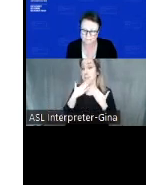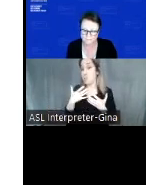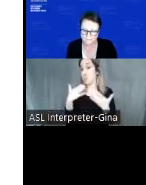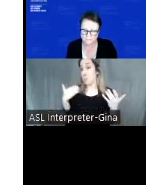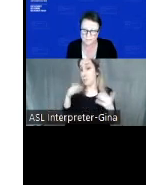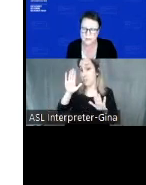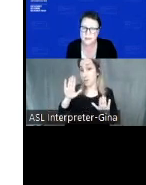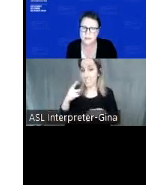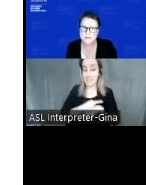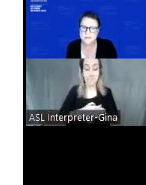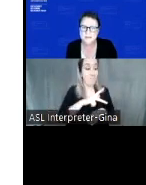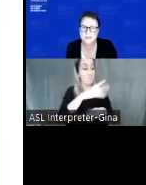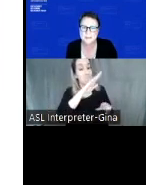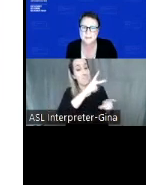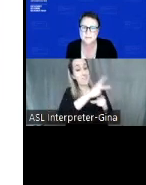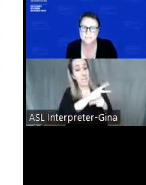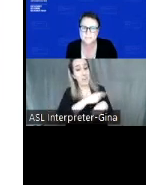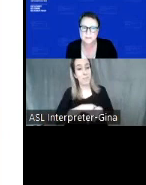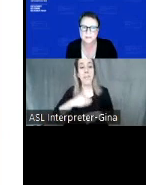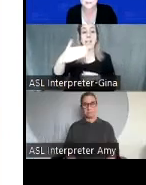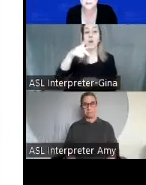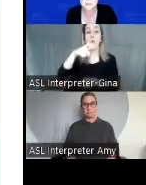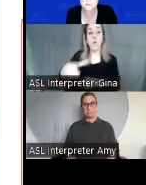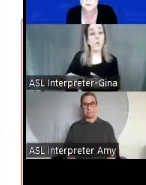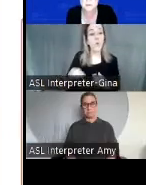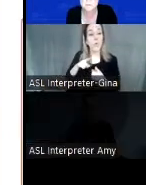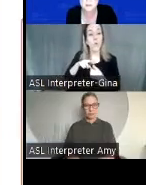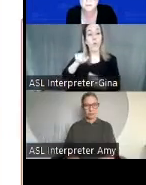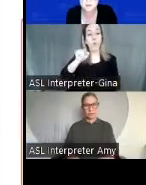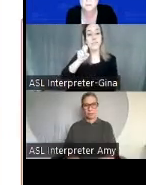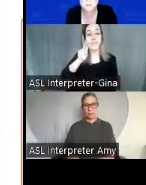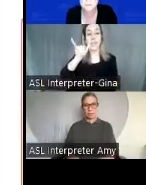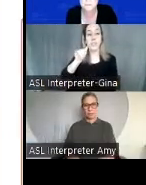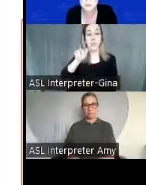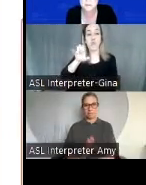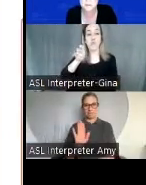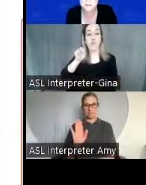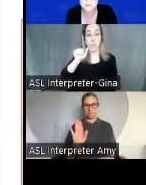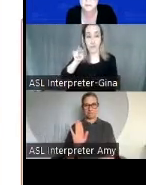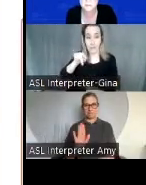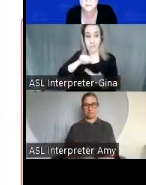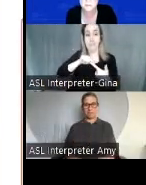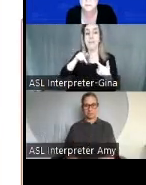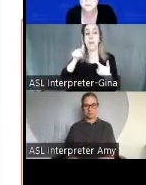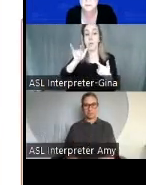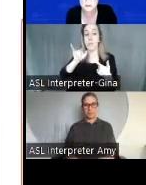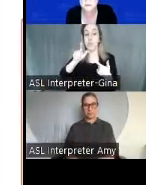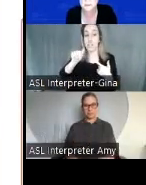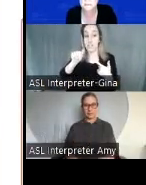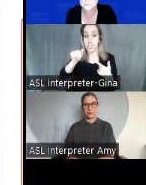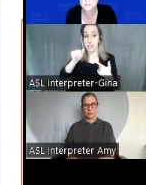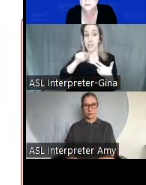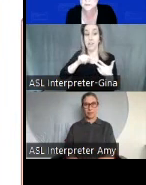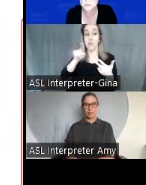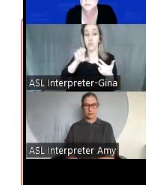care. And our next speaker is Tonya Roman, followed by Patricia Franz, followed by Zul